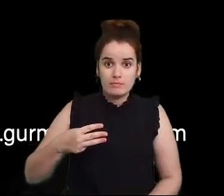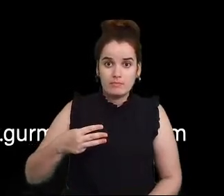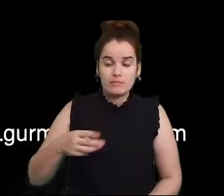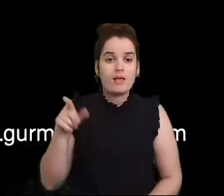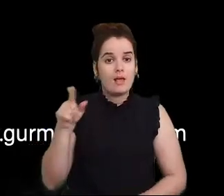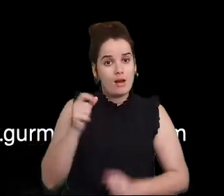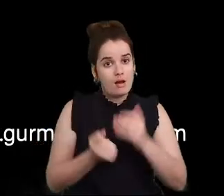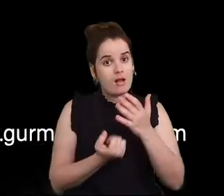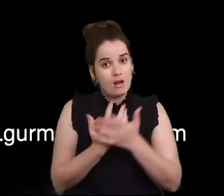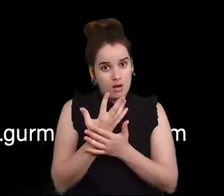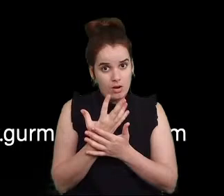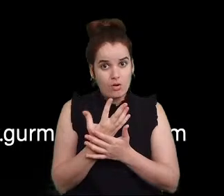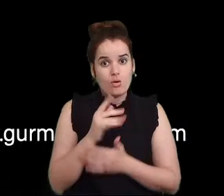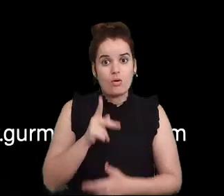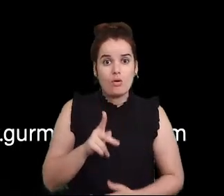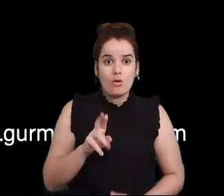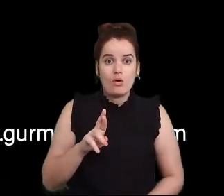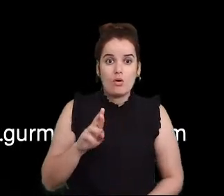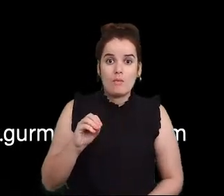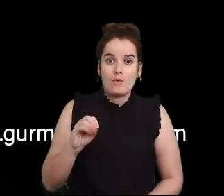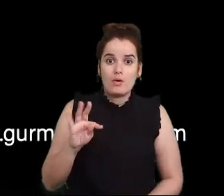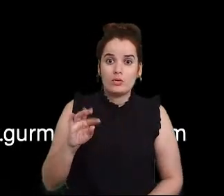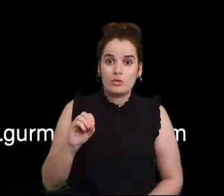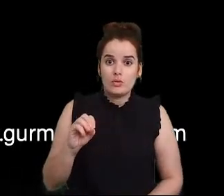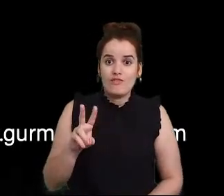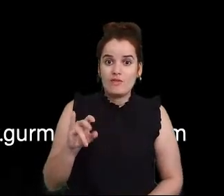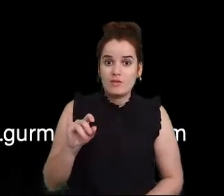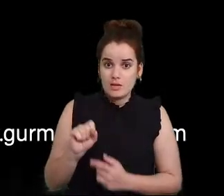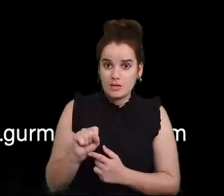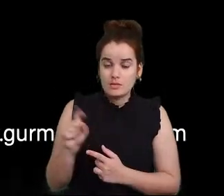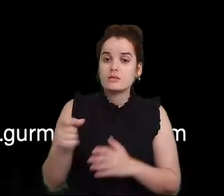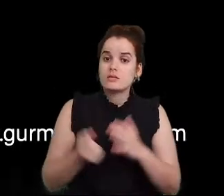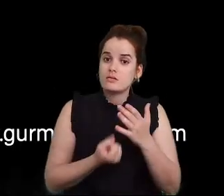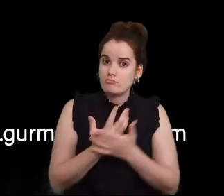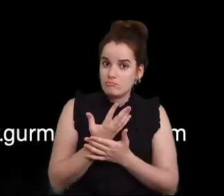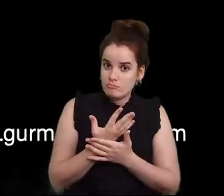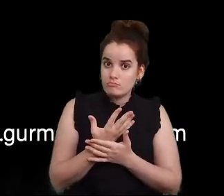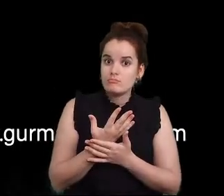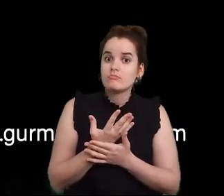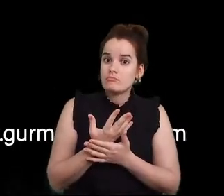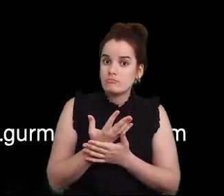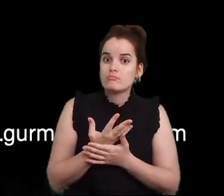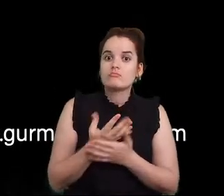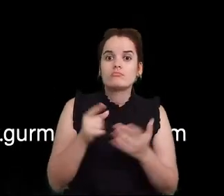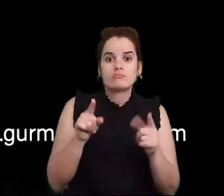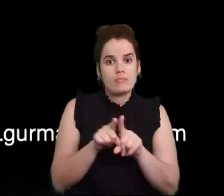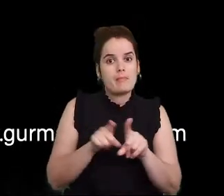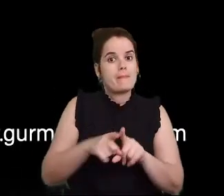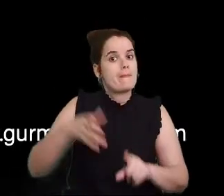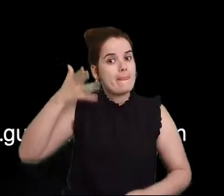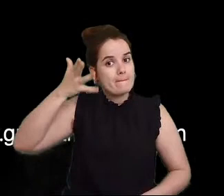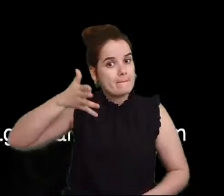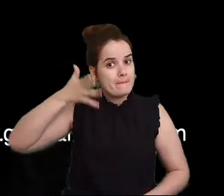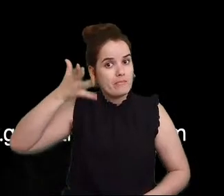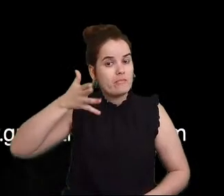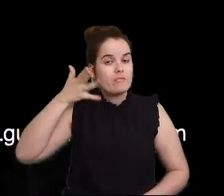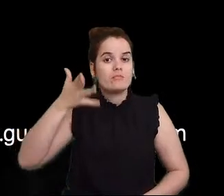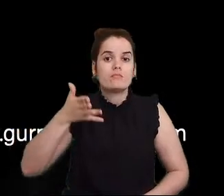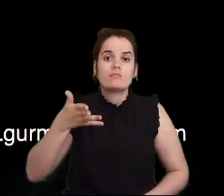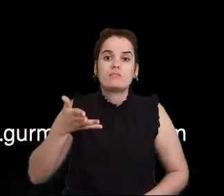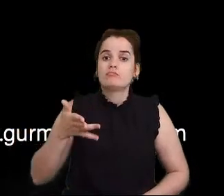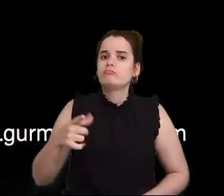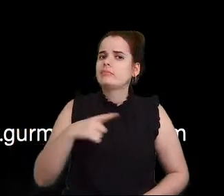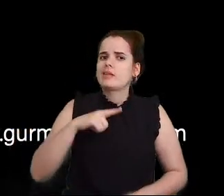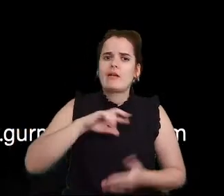eventually became D3. And in this talk, he touches upon different concepts, but talks about